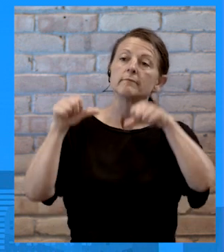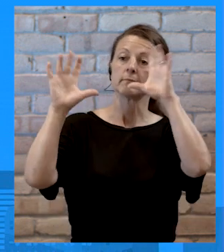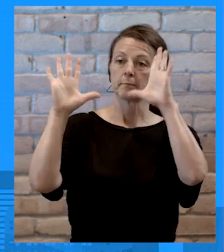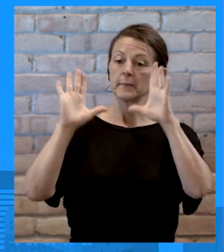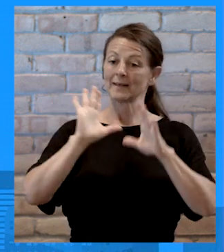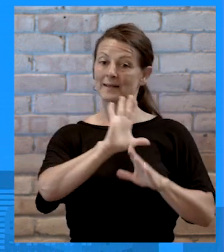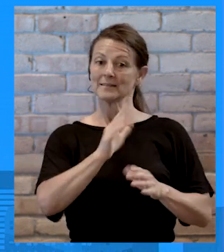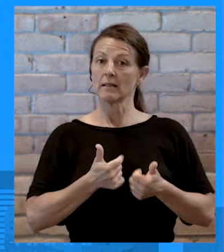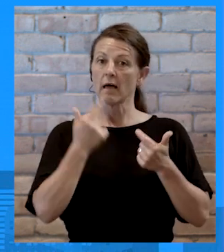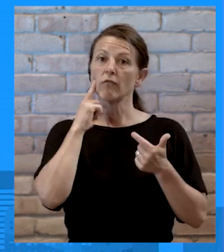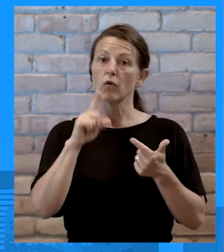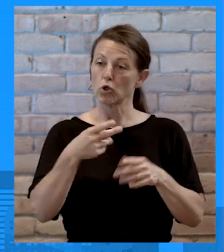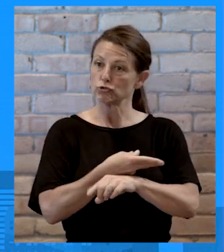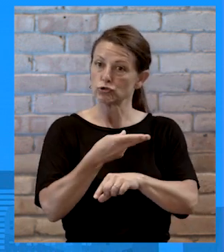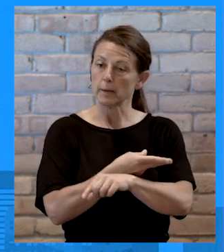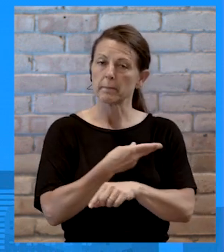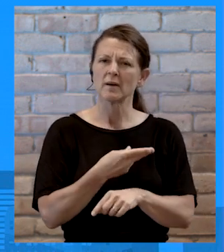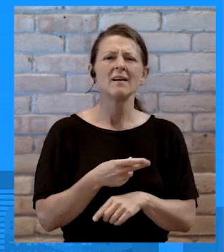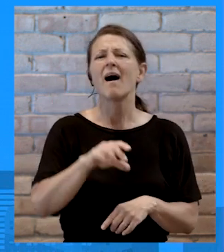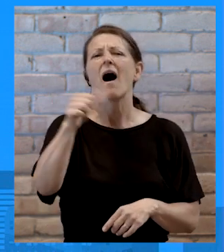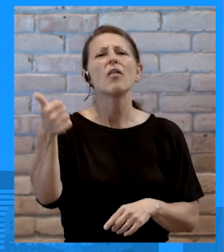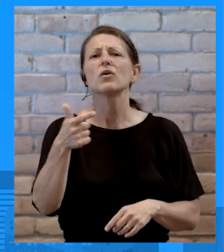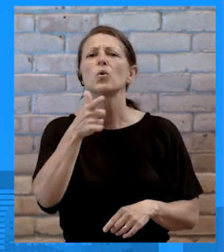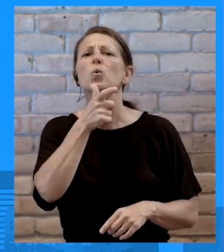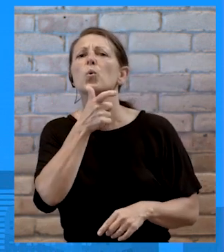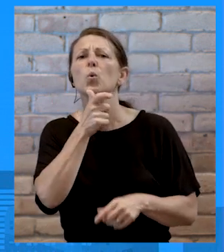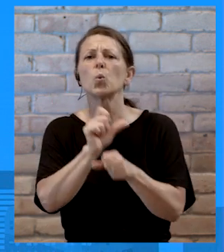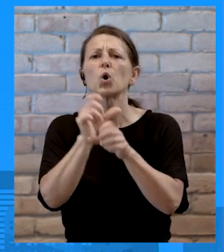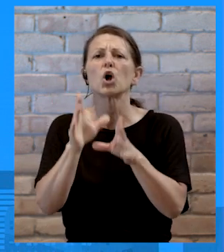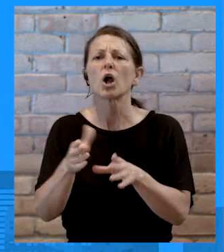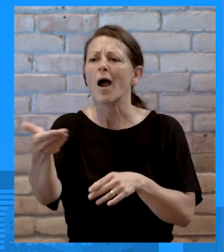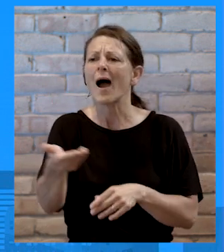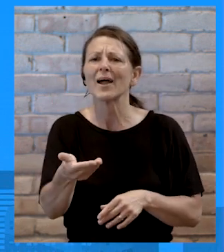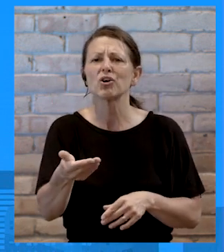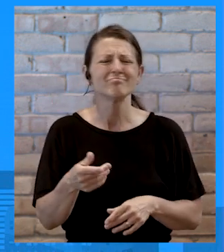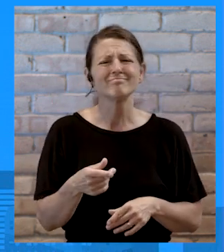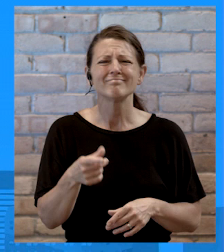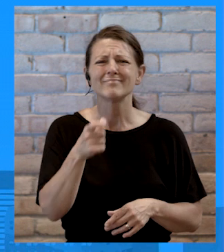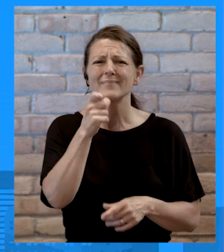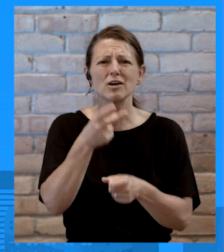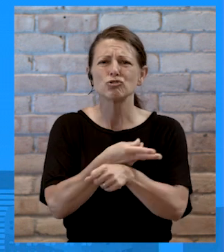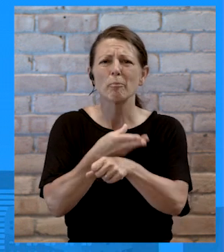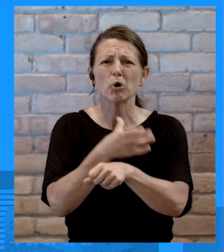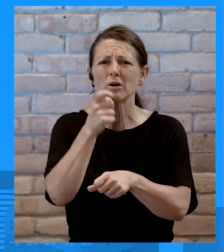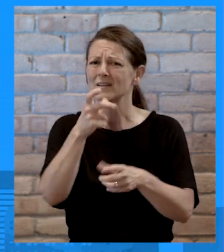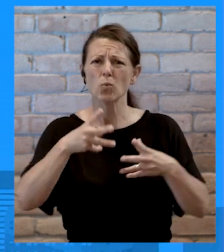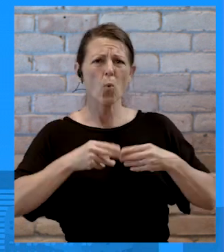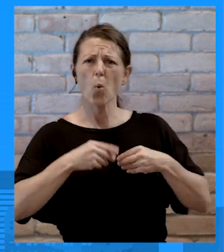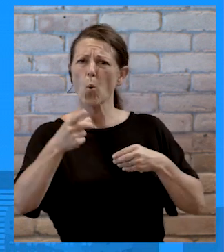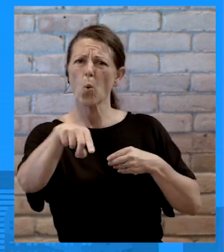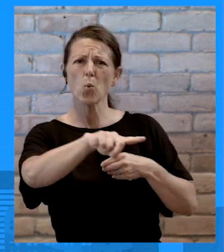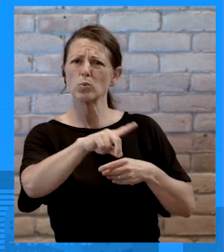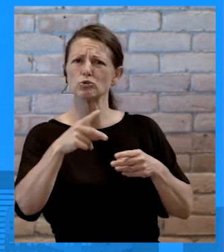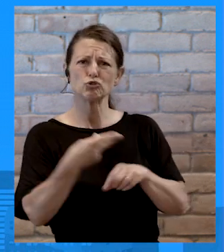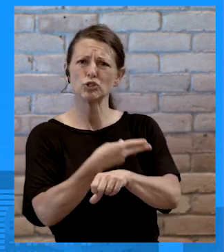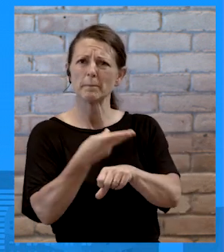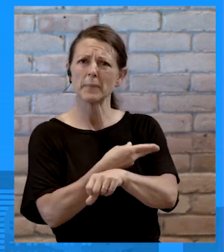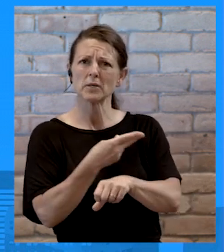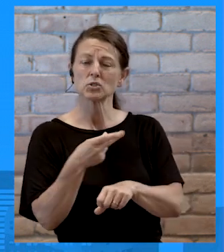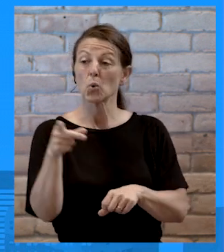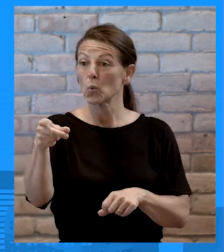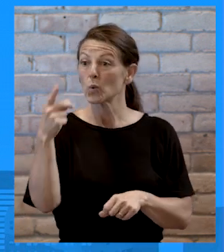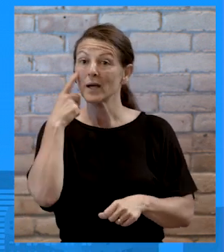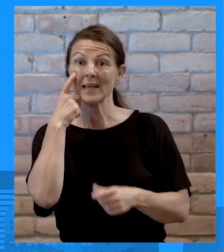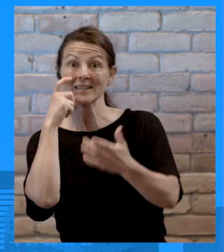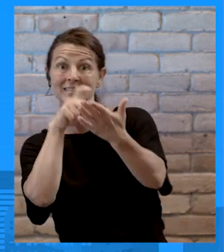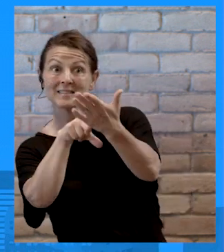the sheep. The hired hand is not the shepherd and does not own the sheep. So when he sees the wolf coming,